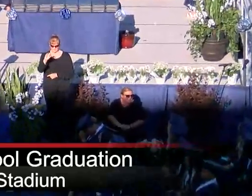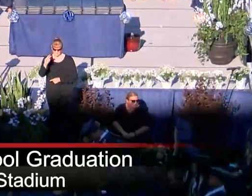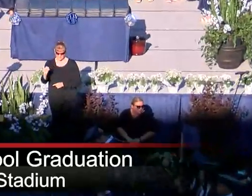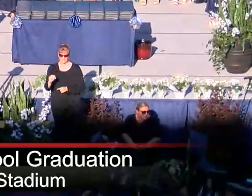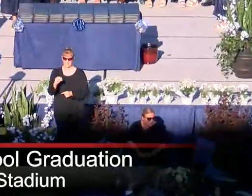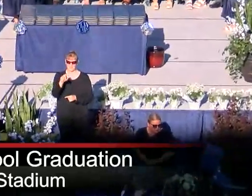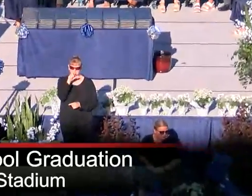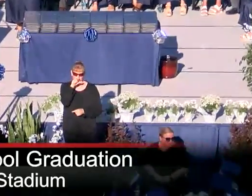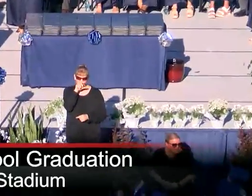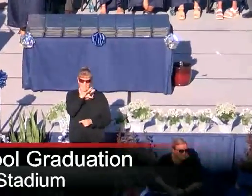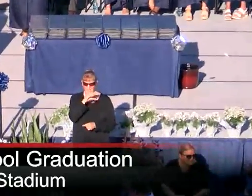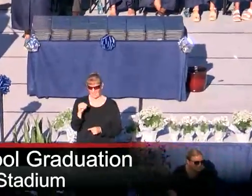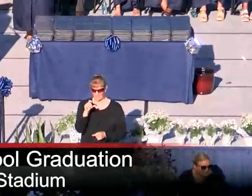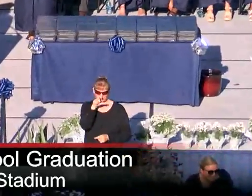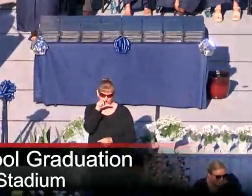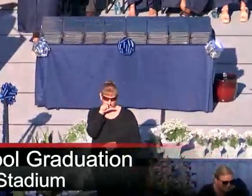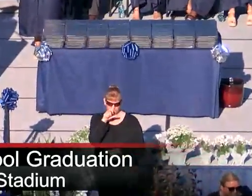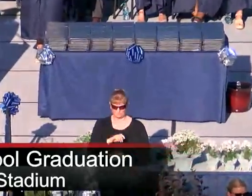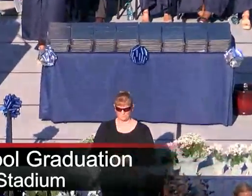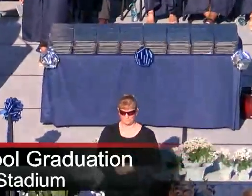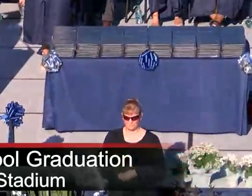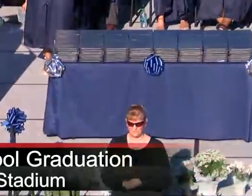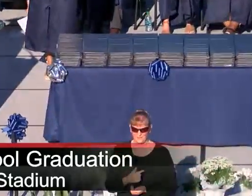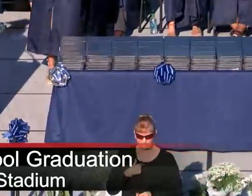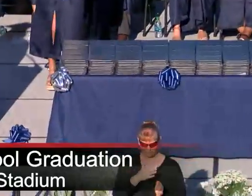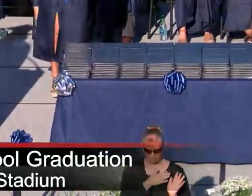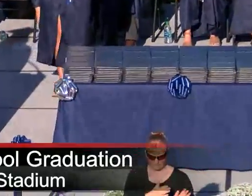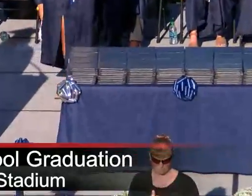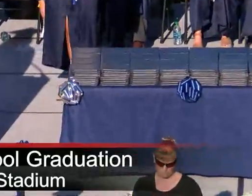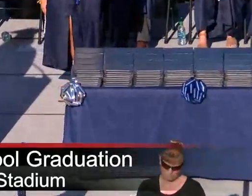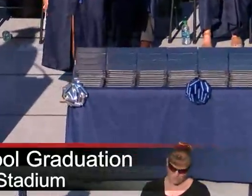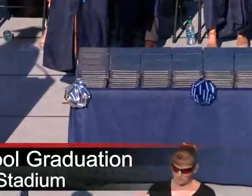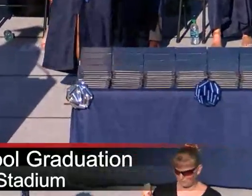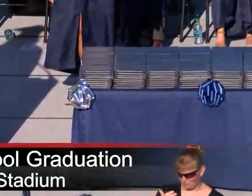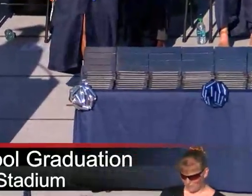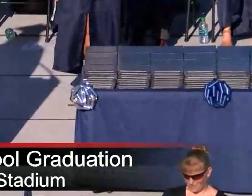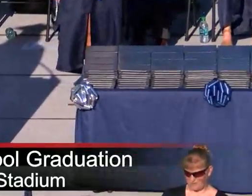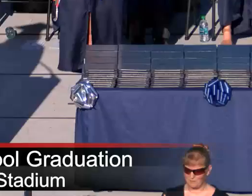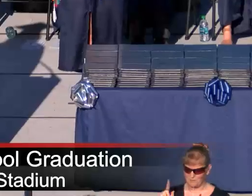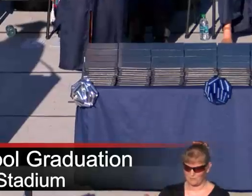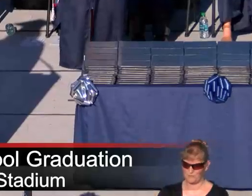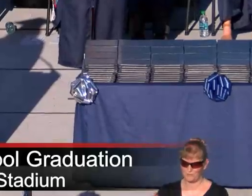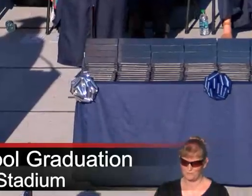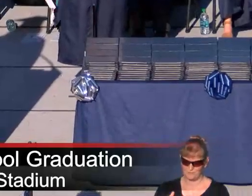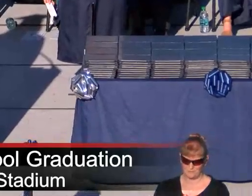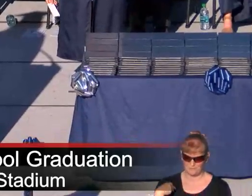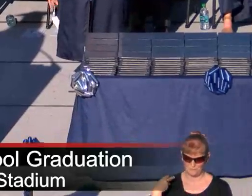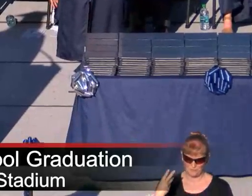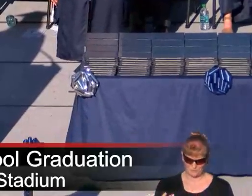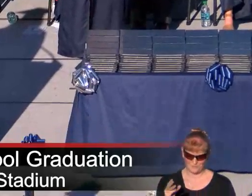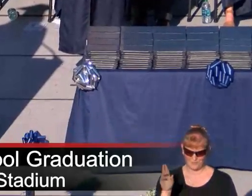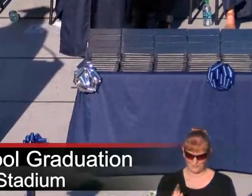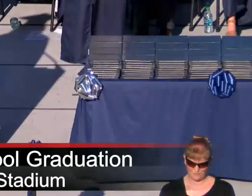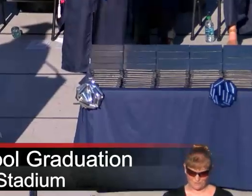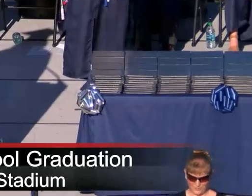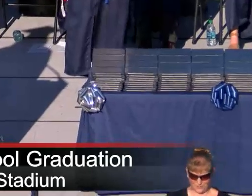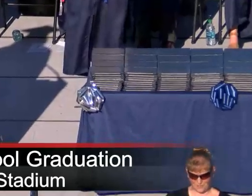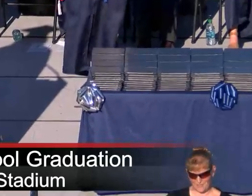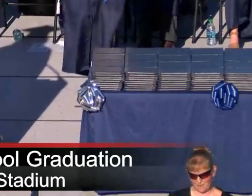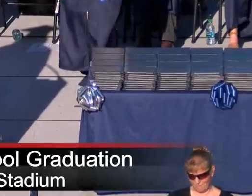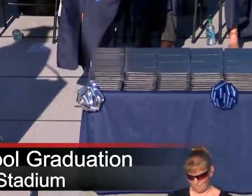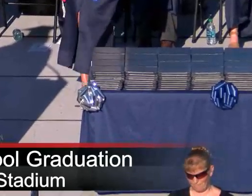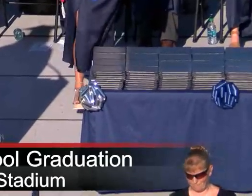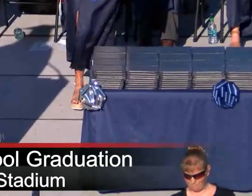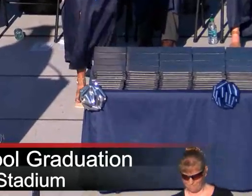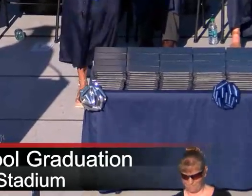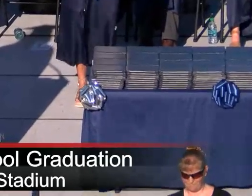McLaughlin Middle School, and Chiawana High School. She is planning on attending Central Washington University and major in elementary education.